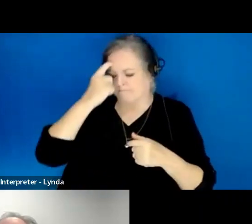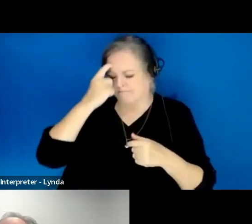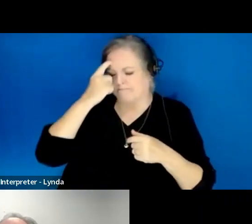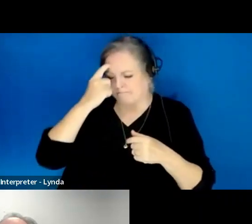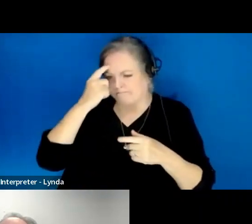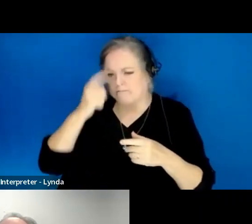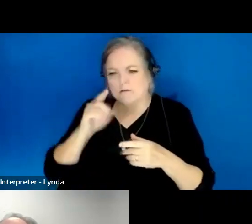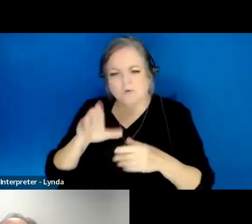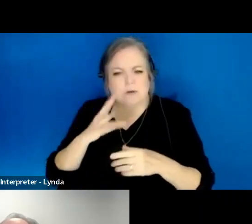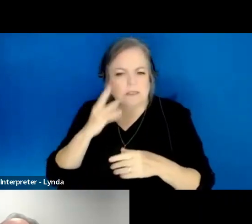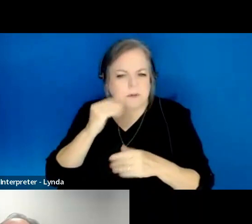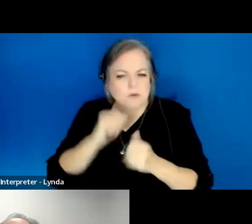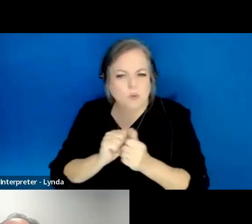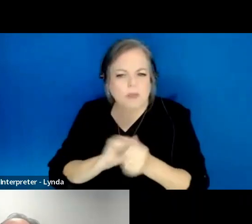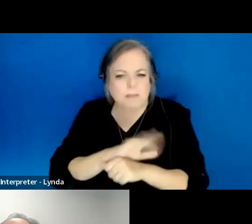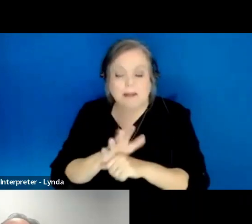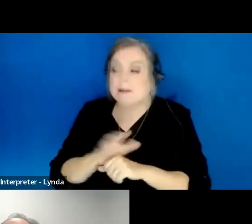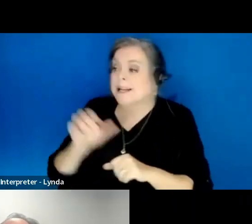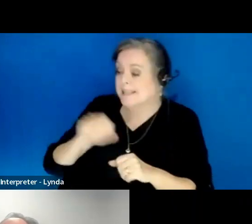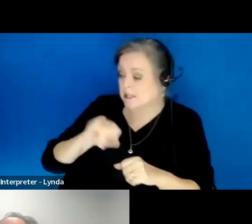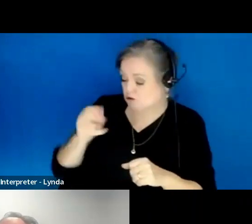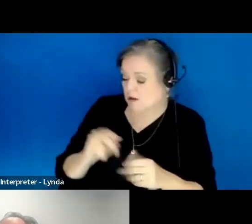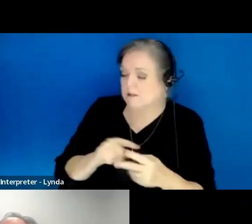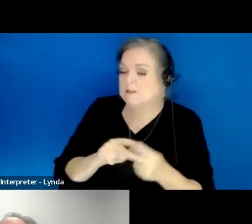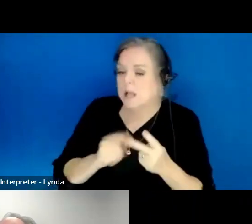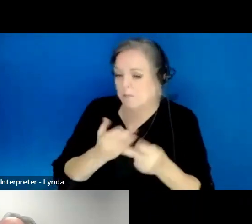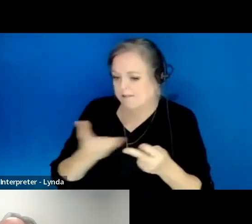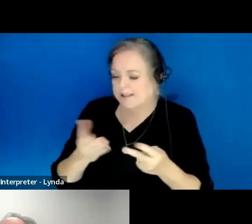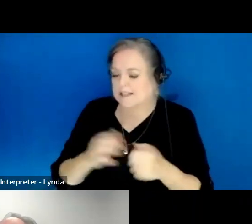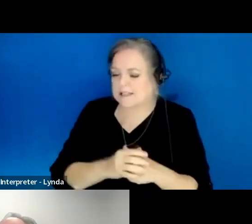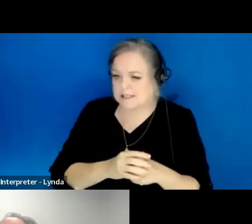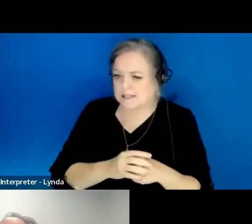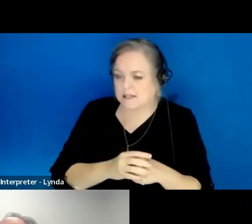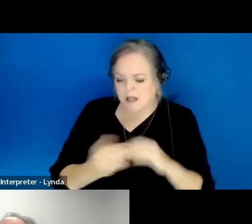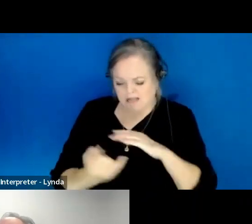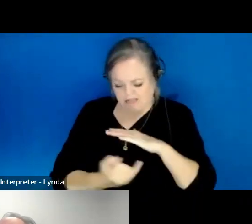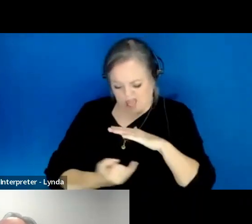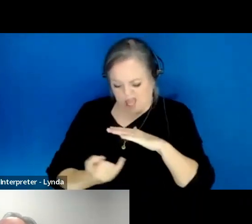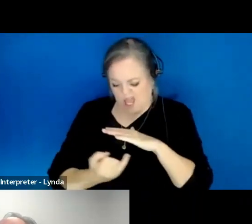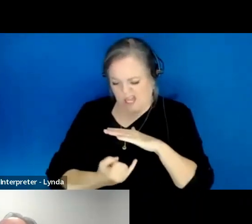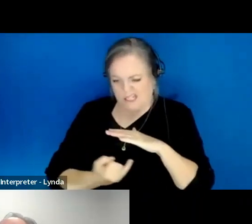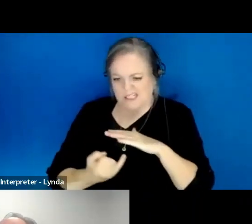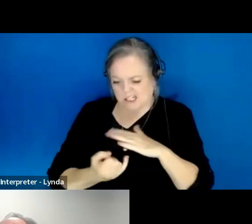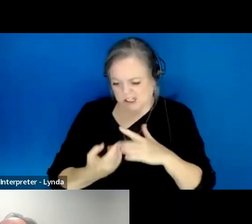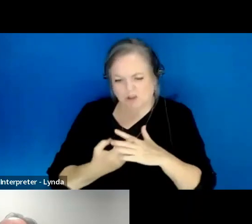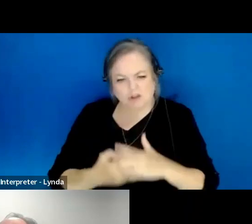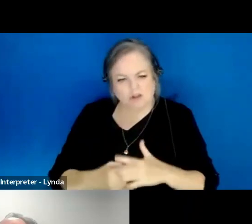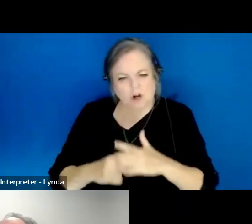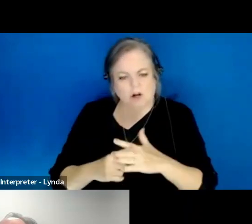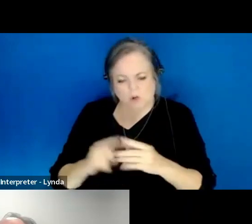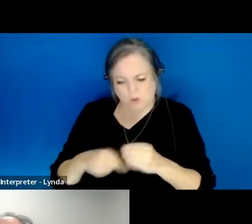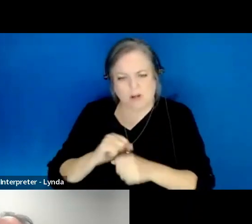during the pandemic? Well, yes, John, there were a couple things. The isolation that started when